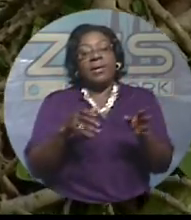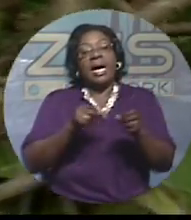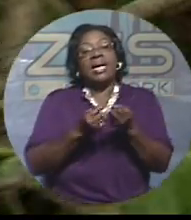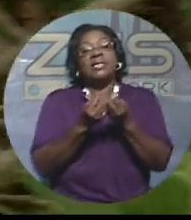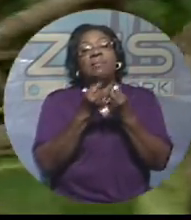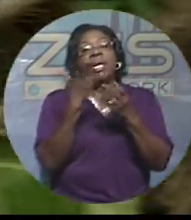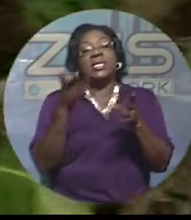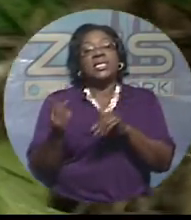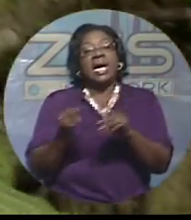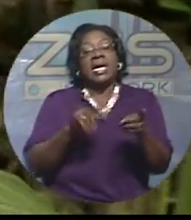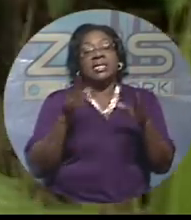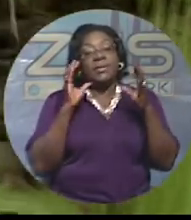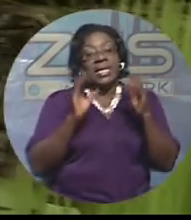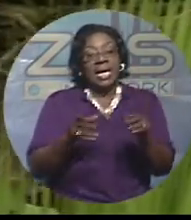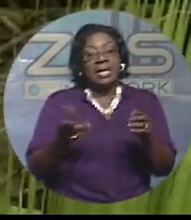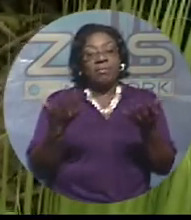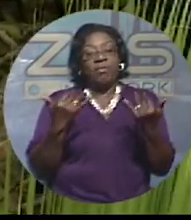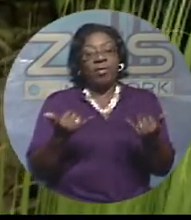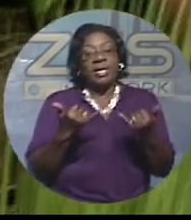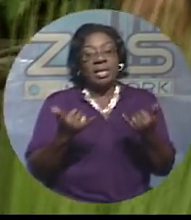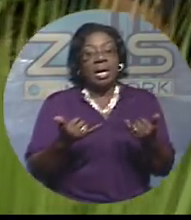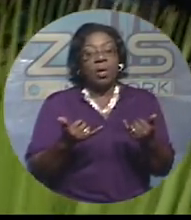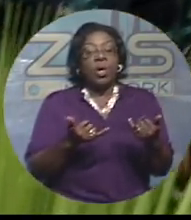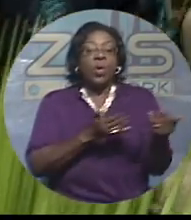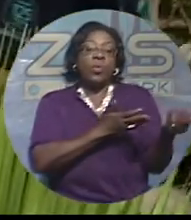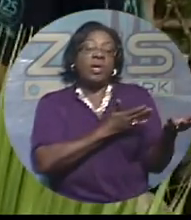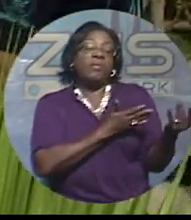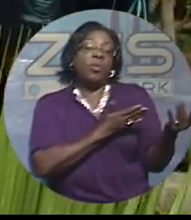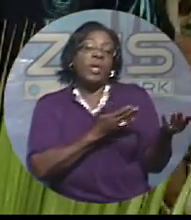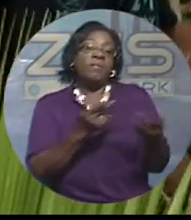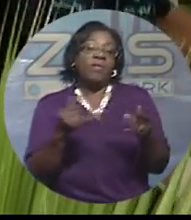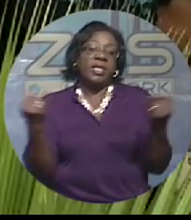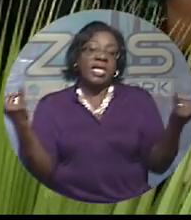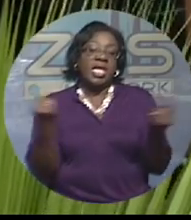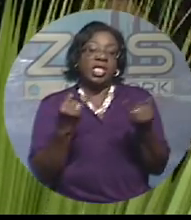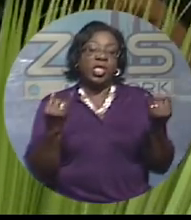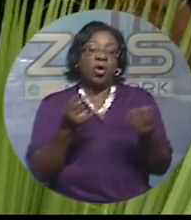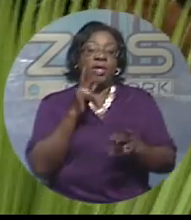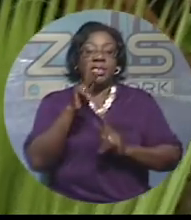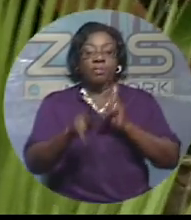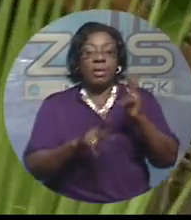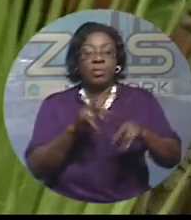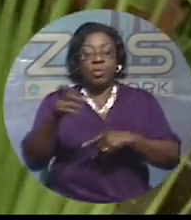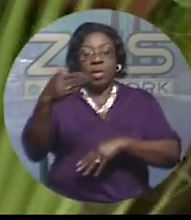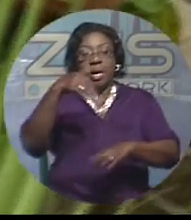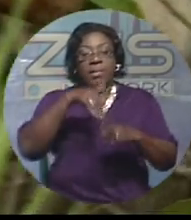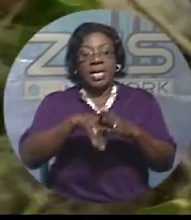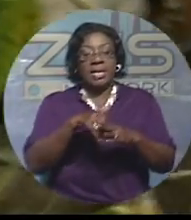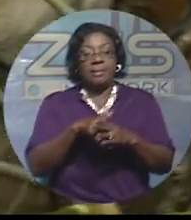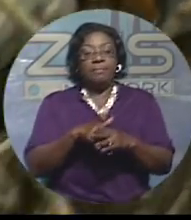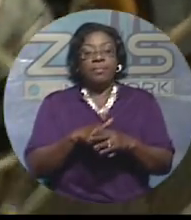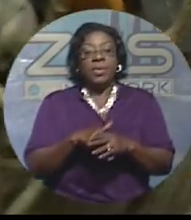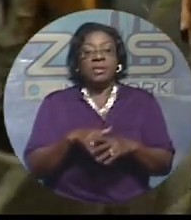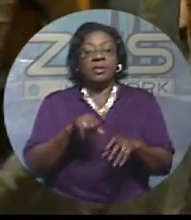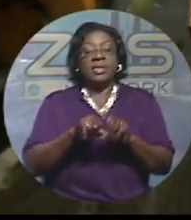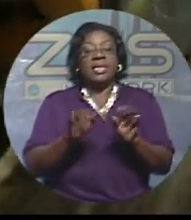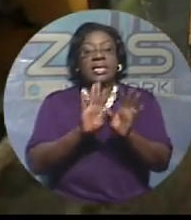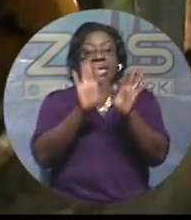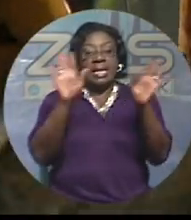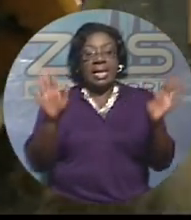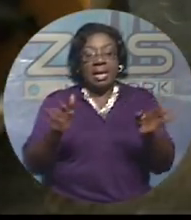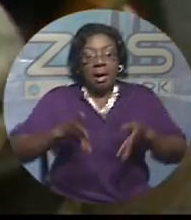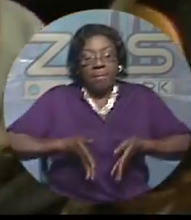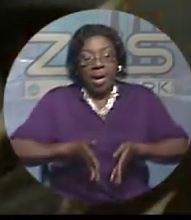this time because we do still have to wait for the insurance adjusters to get here. So we needed to clear the path so that they will be able to view